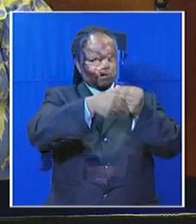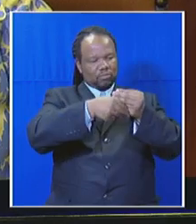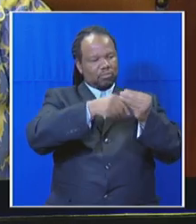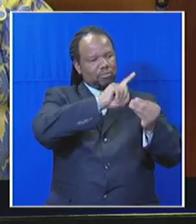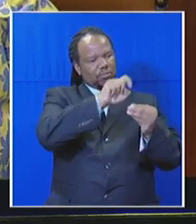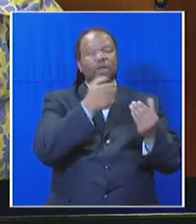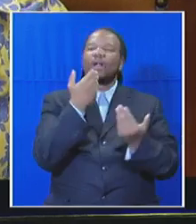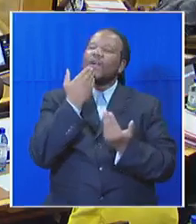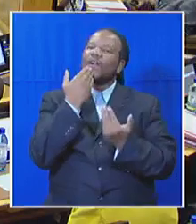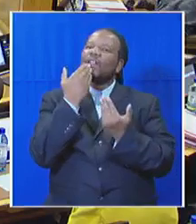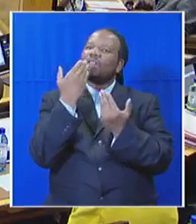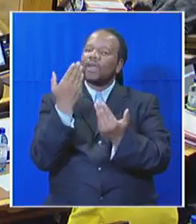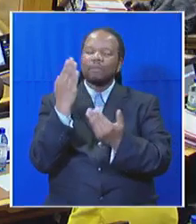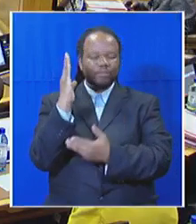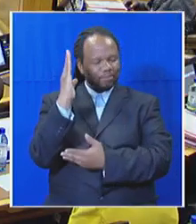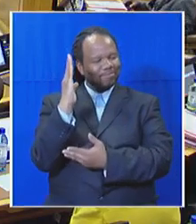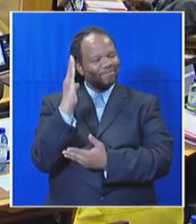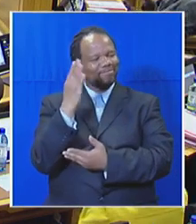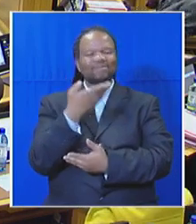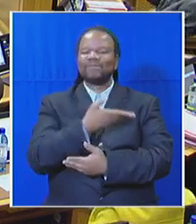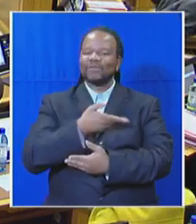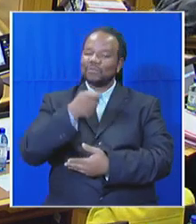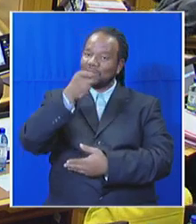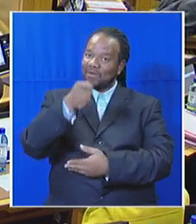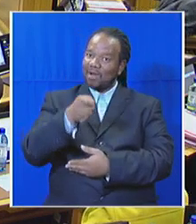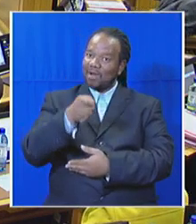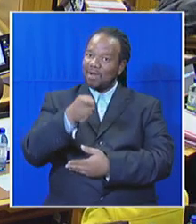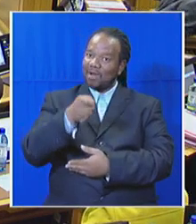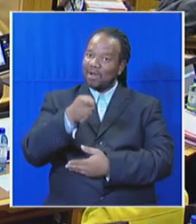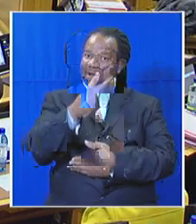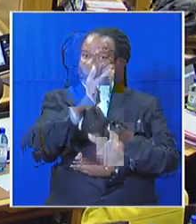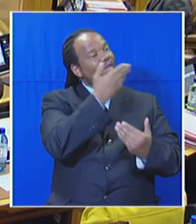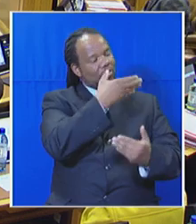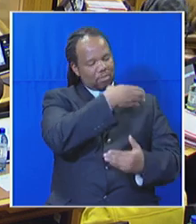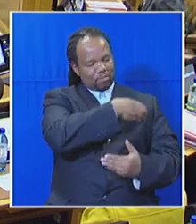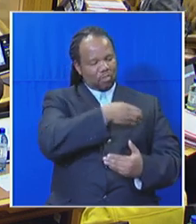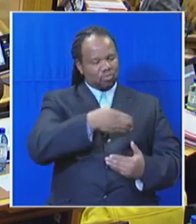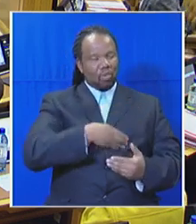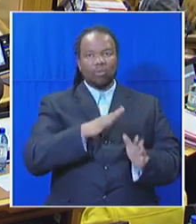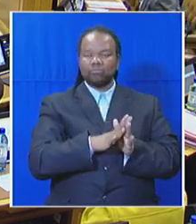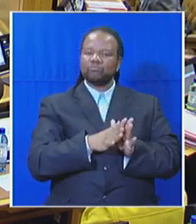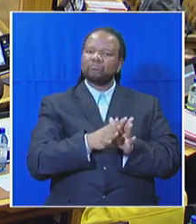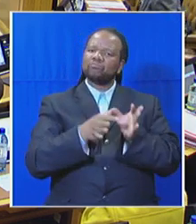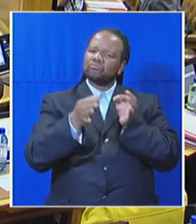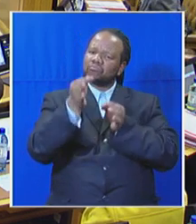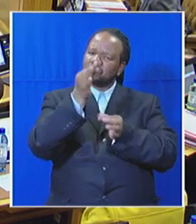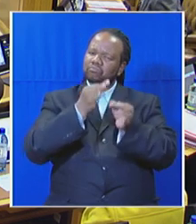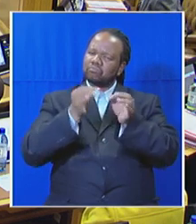Thank you, Honorable Speaker, and thank you to you, Honorable President. Of response to my question.